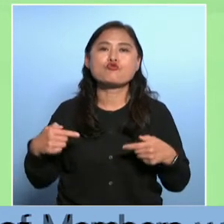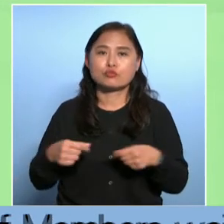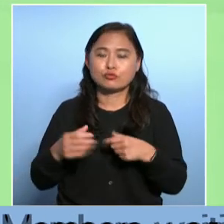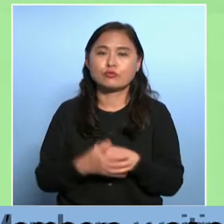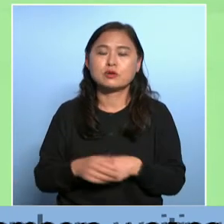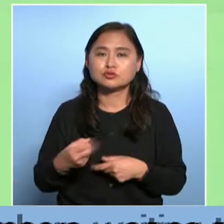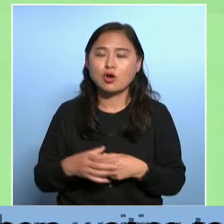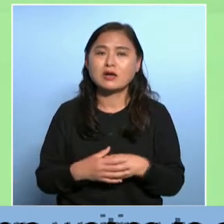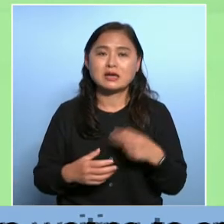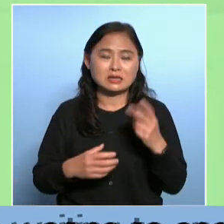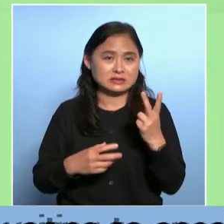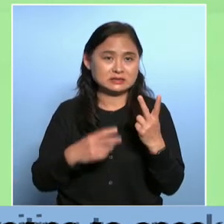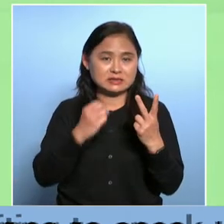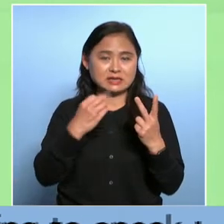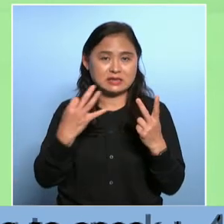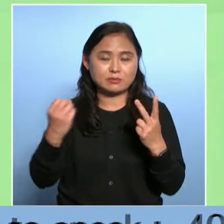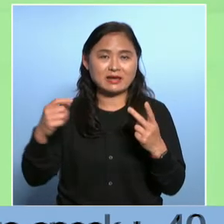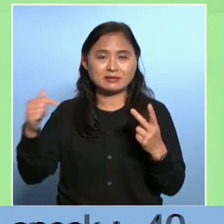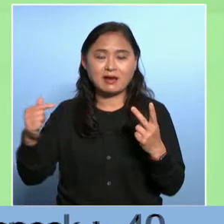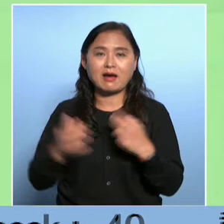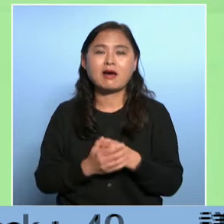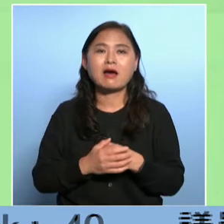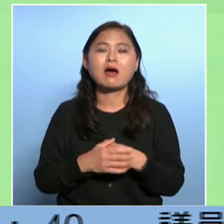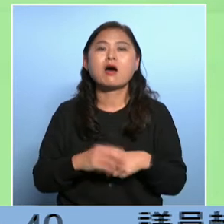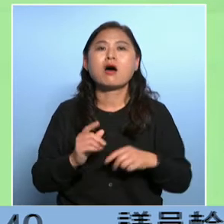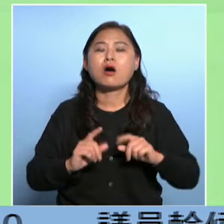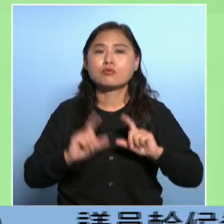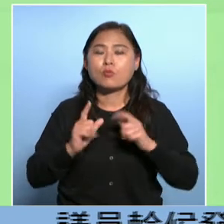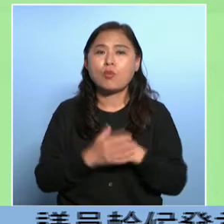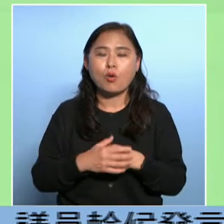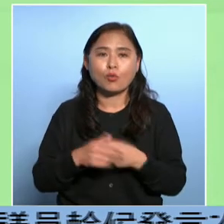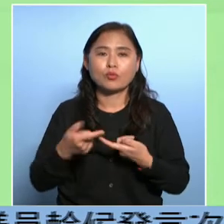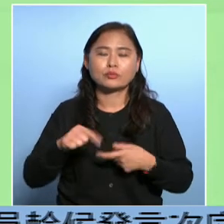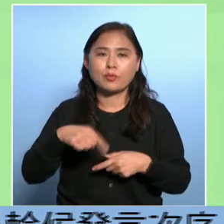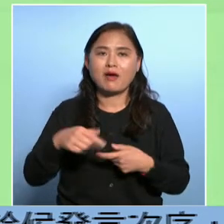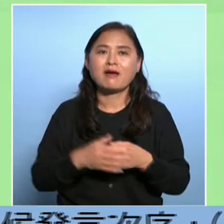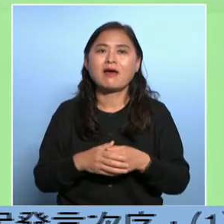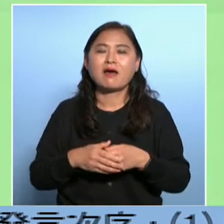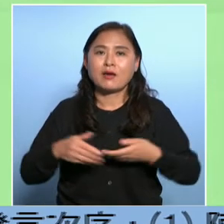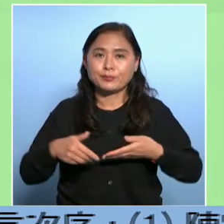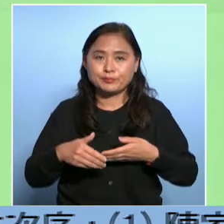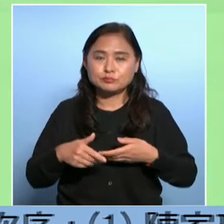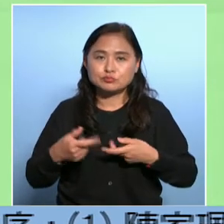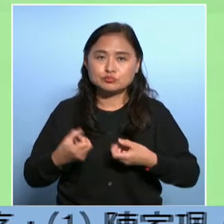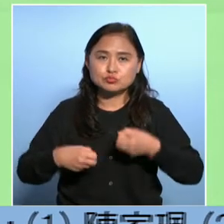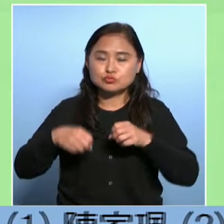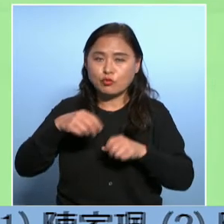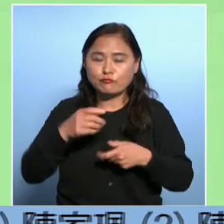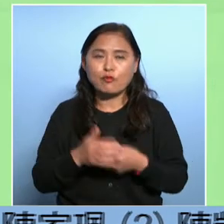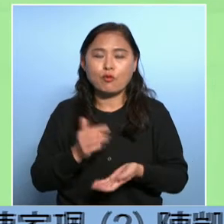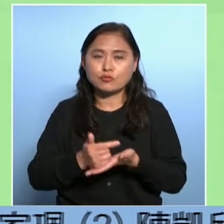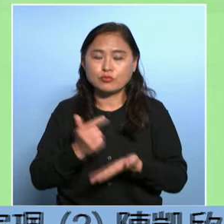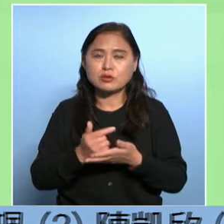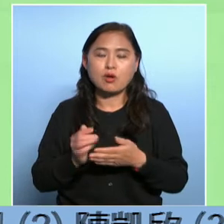anti-Northwest. And also under the 2030 plus, the technology corridor and so on, and also the